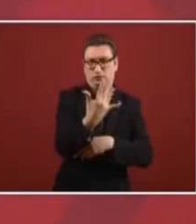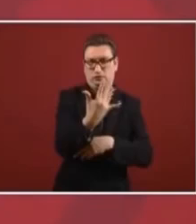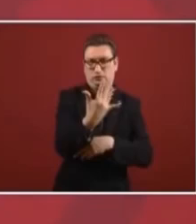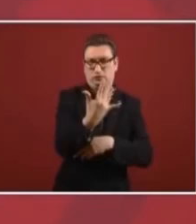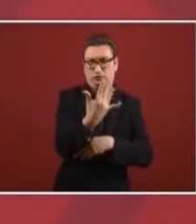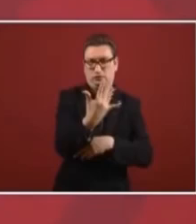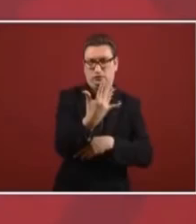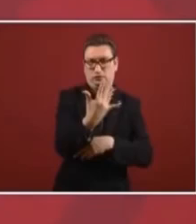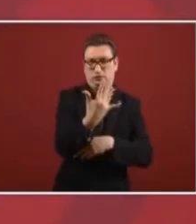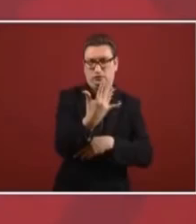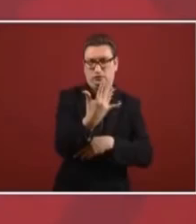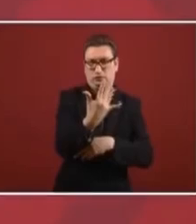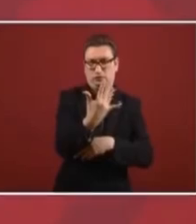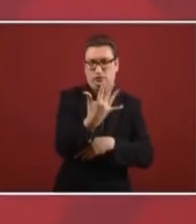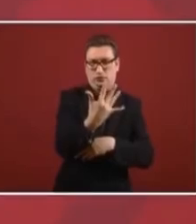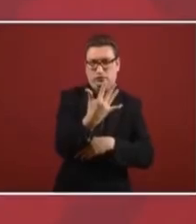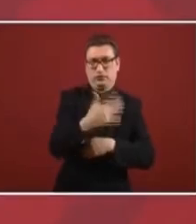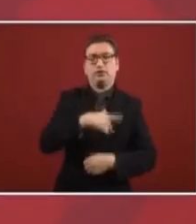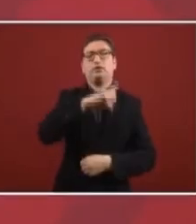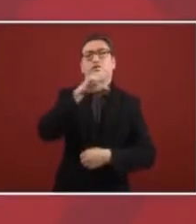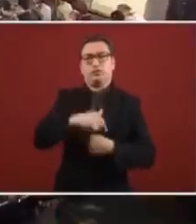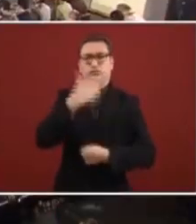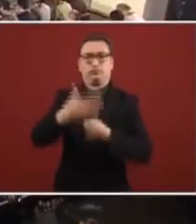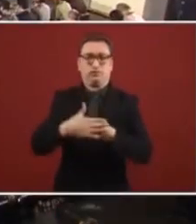So now we'll get back to the president.